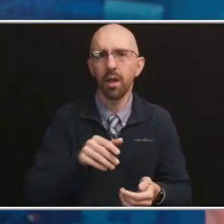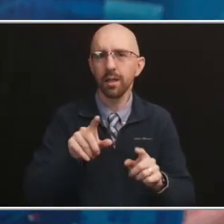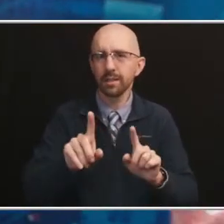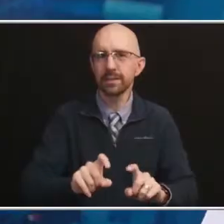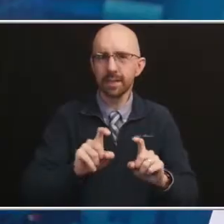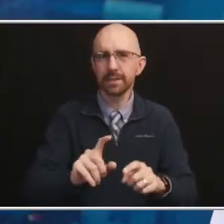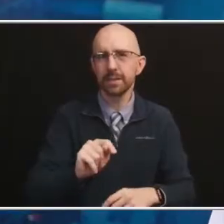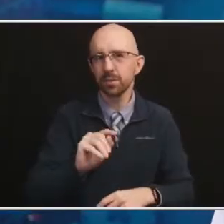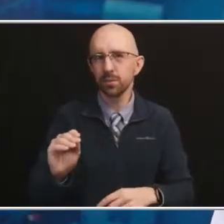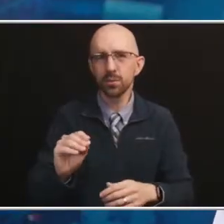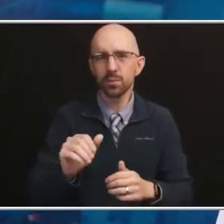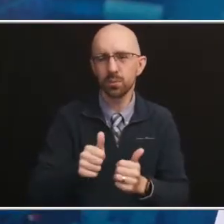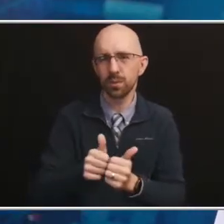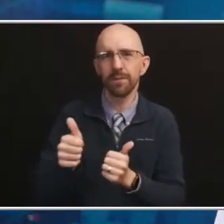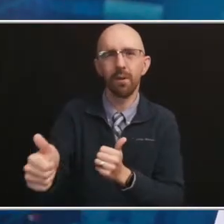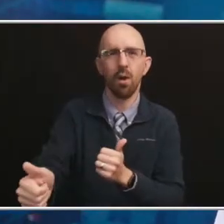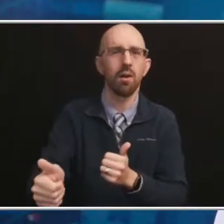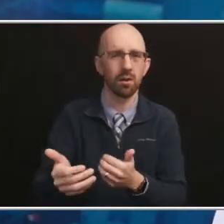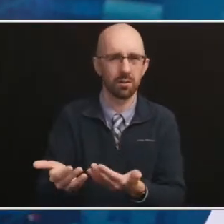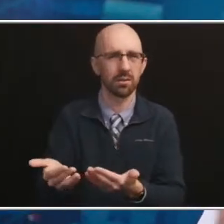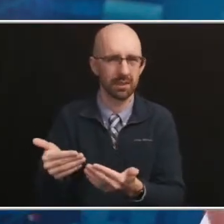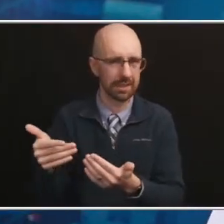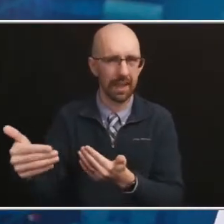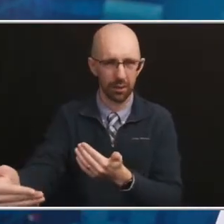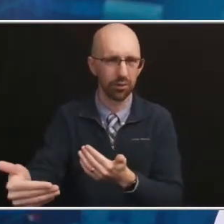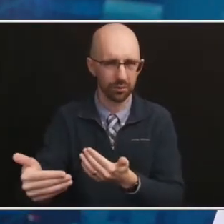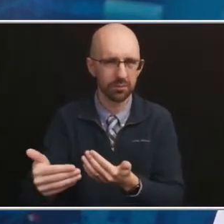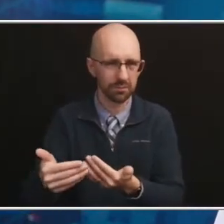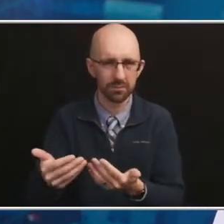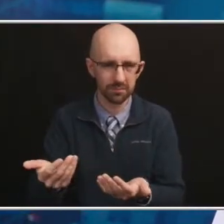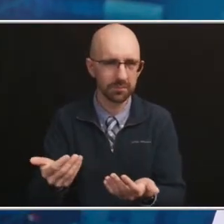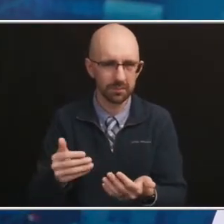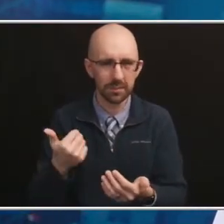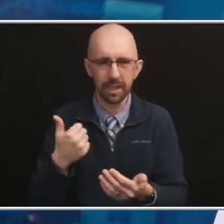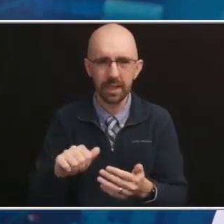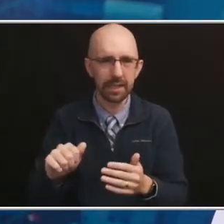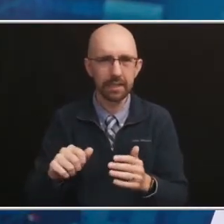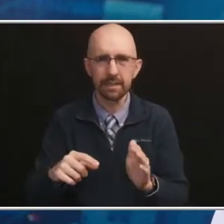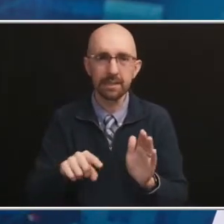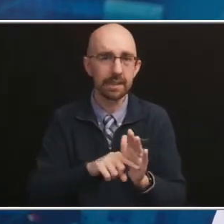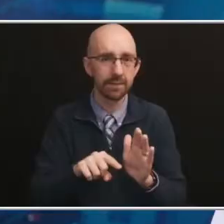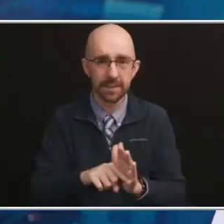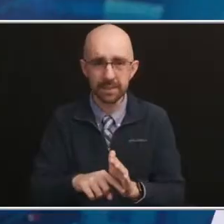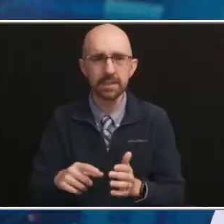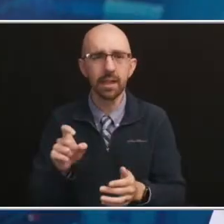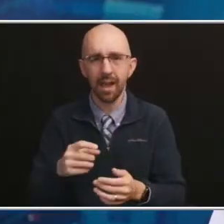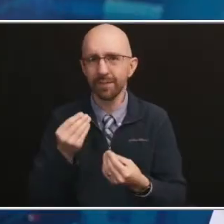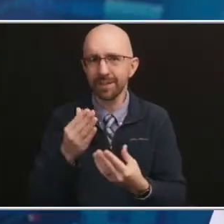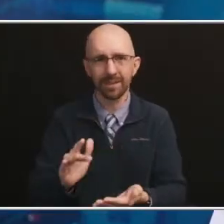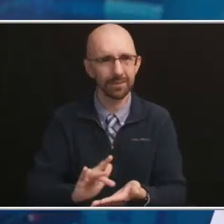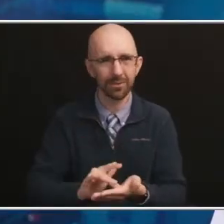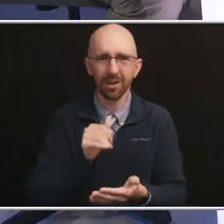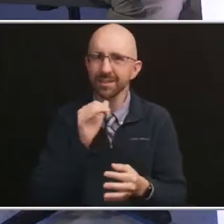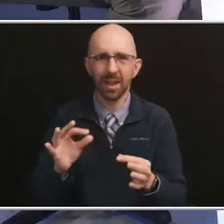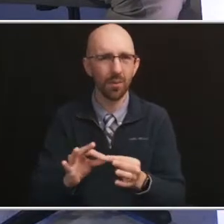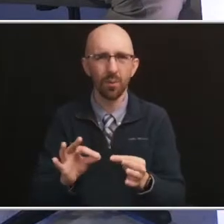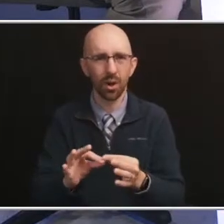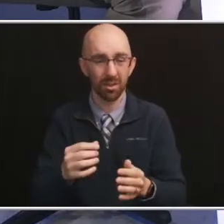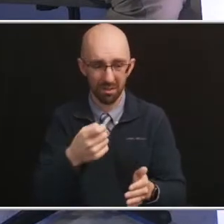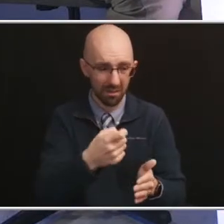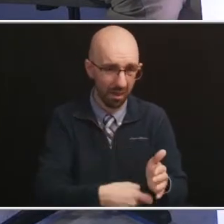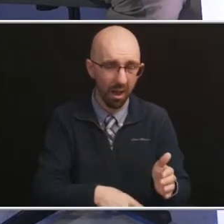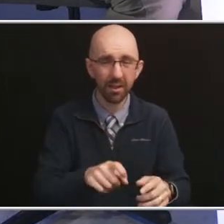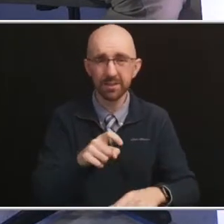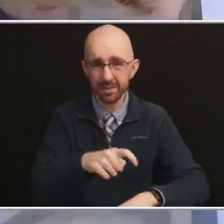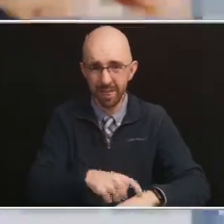far down the road, too many sort of deficits, and we have to tell them the drug's just not worth it. Right. Yeah.